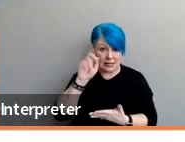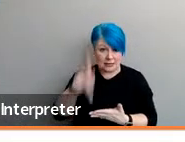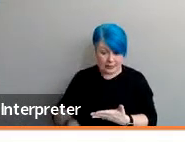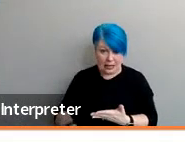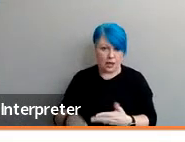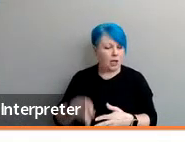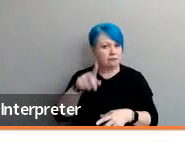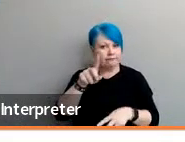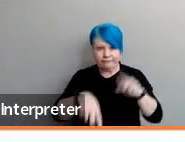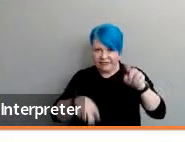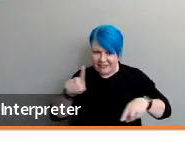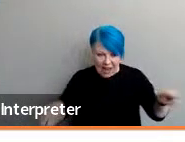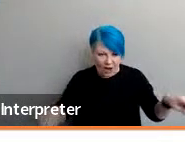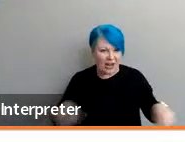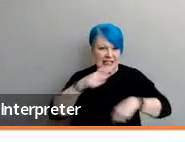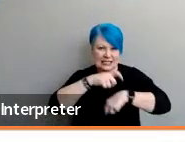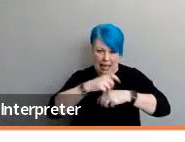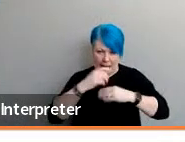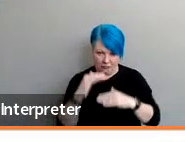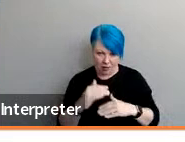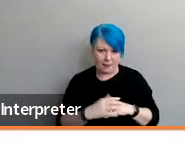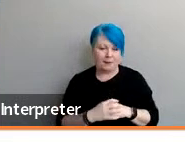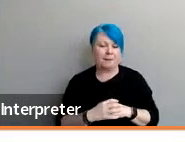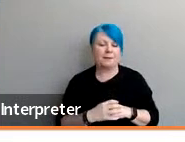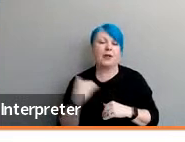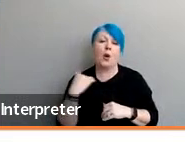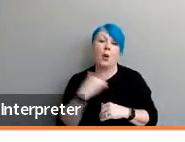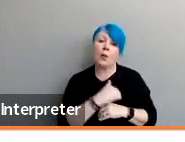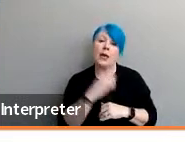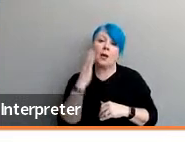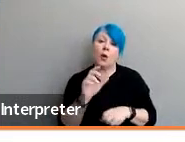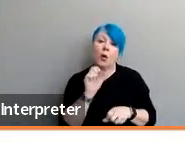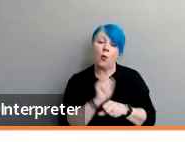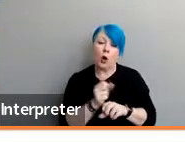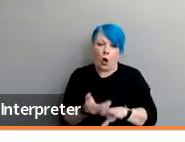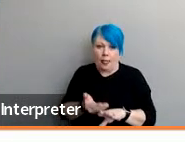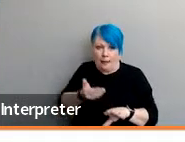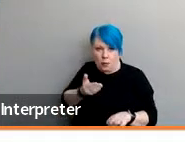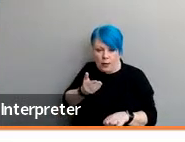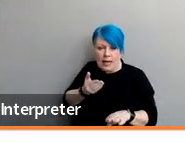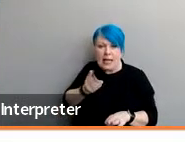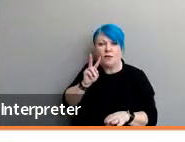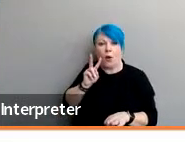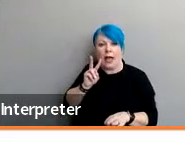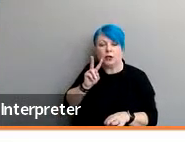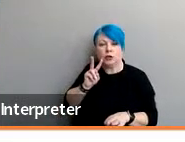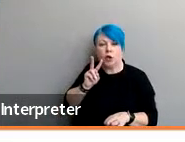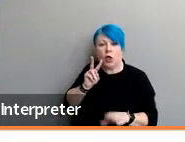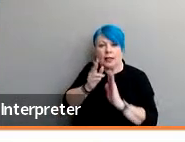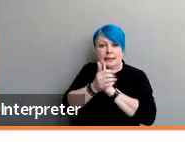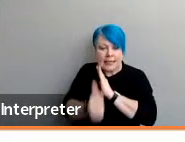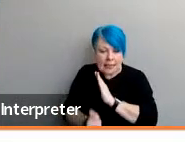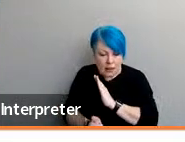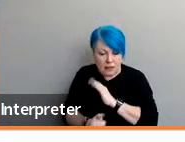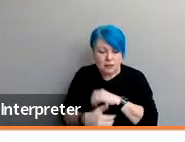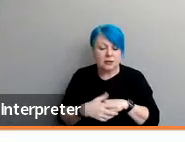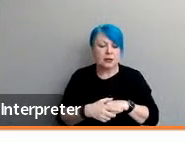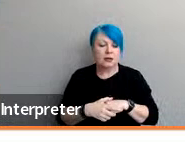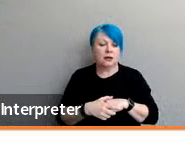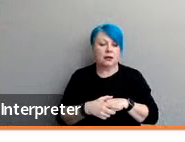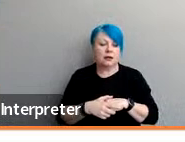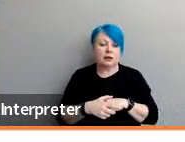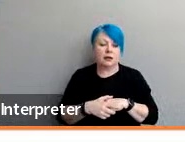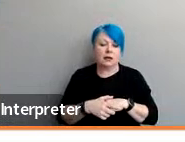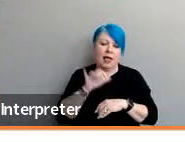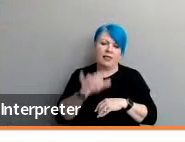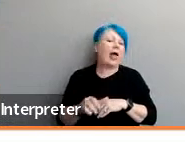is individualized. So we will work on those very pre-vocational skill development skill sets that